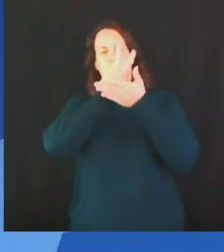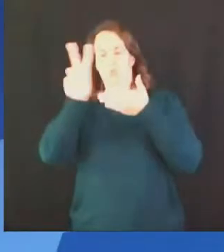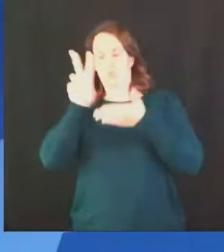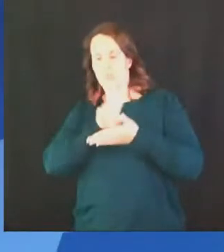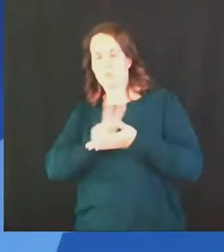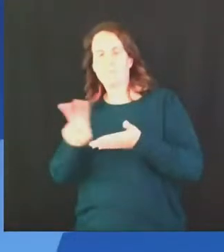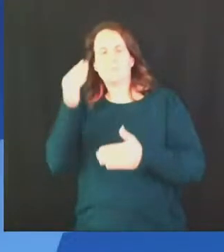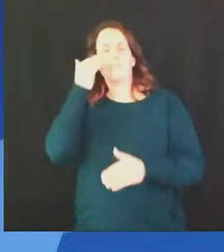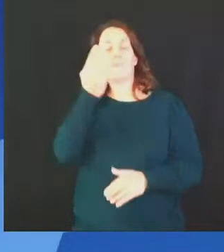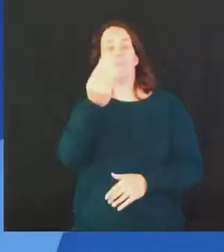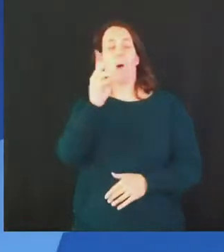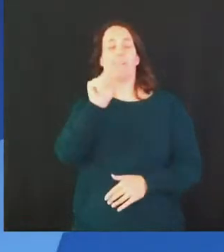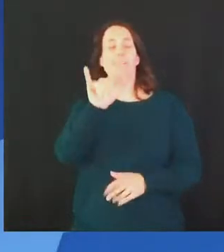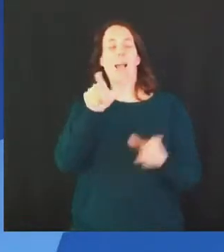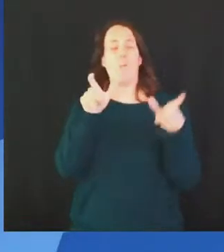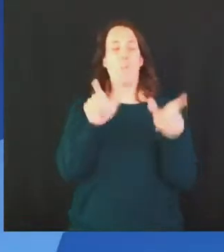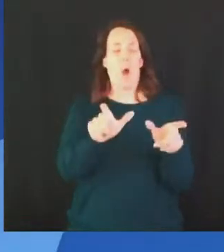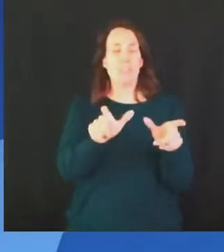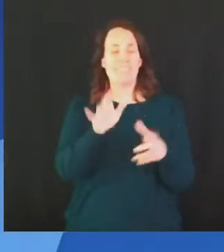Bay. Katie.